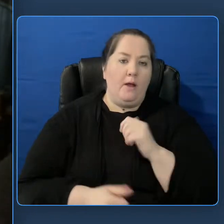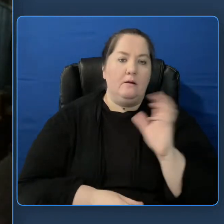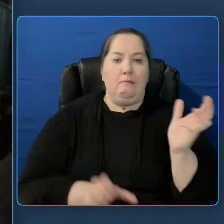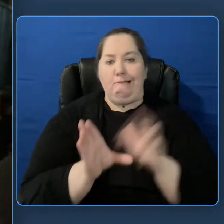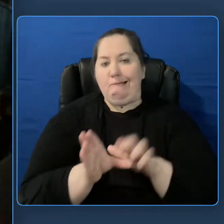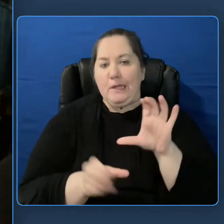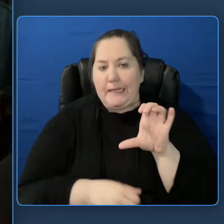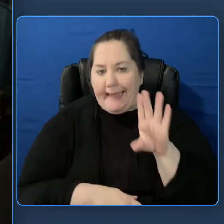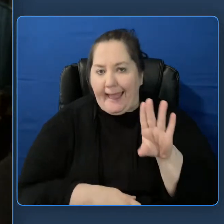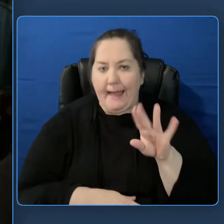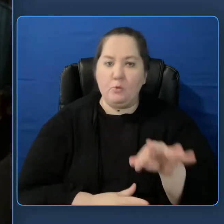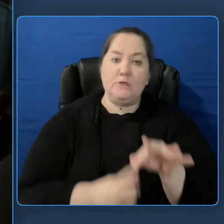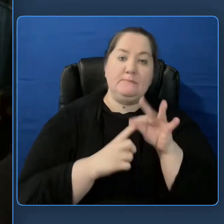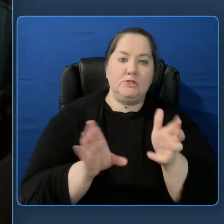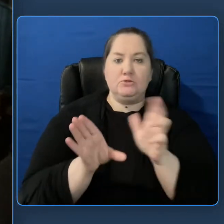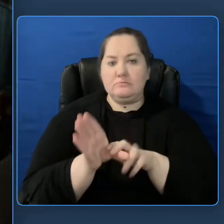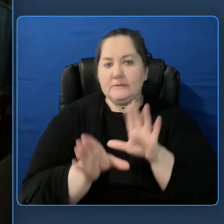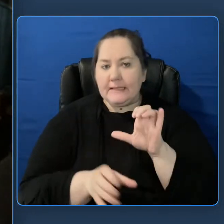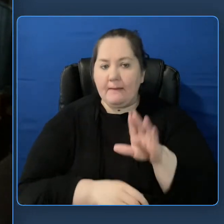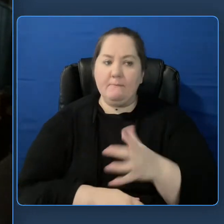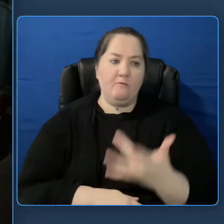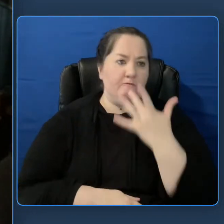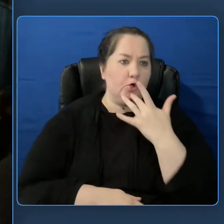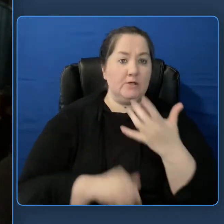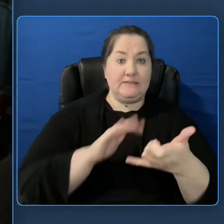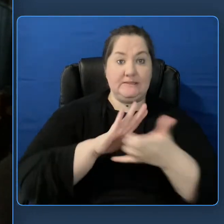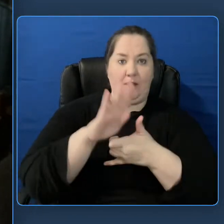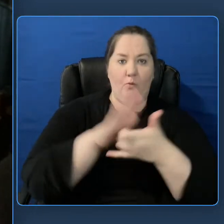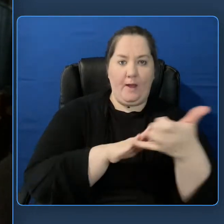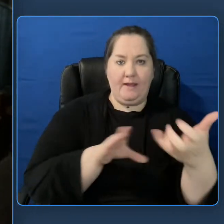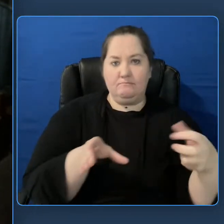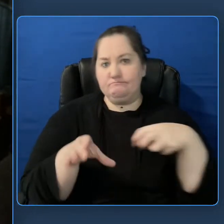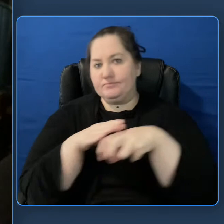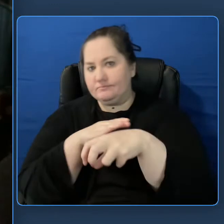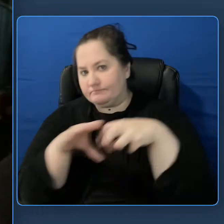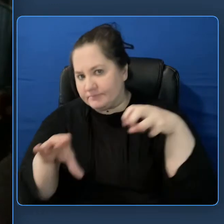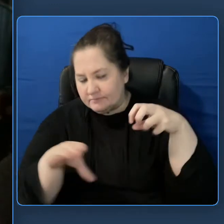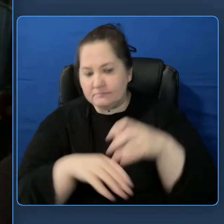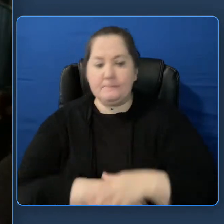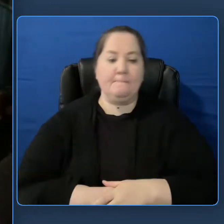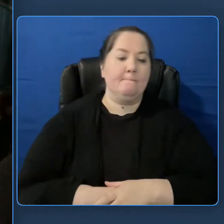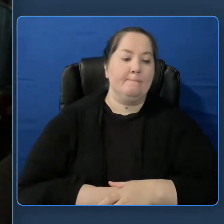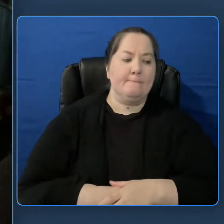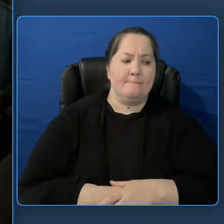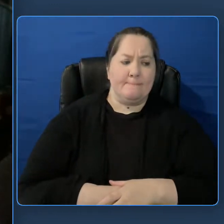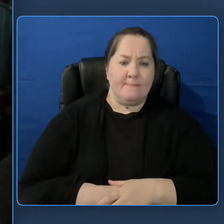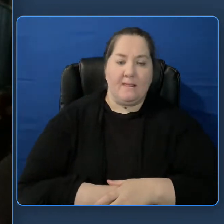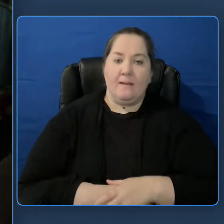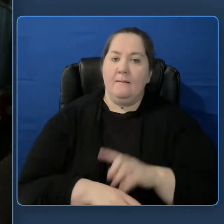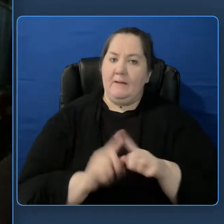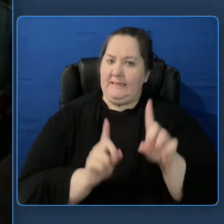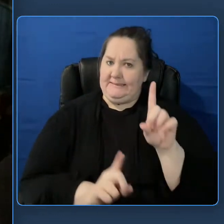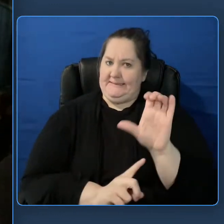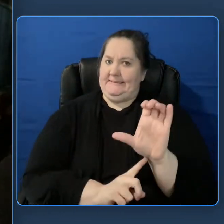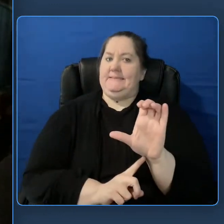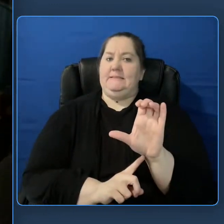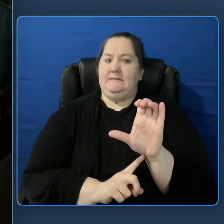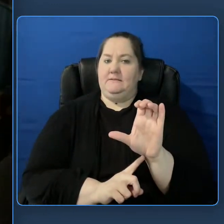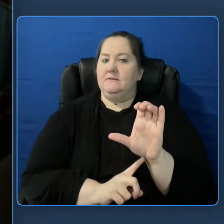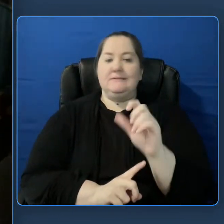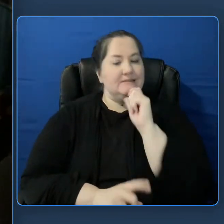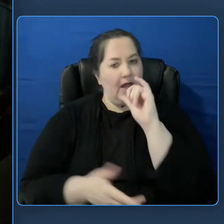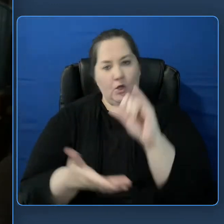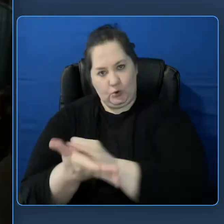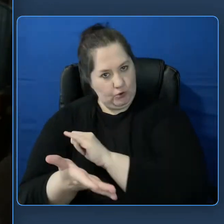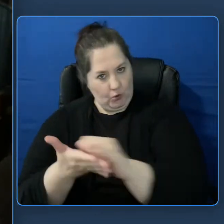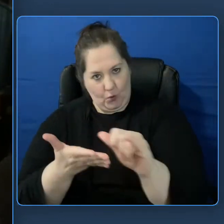cabs or special cabs when we can just hop in and out of the subway easily. I would love that. But I think DC stands out for me. It's definitely not New